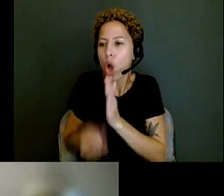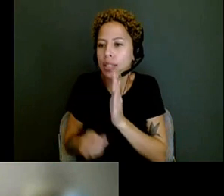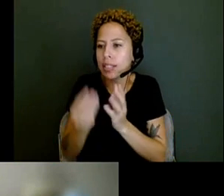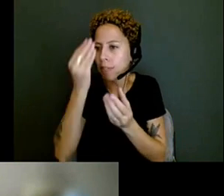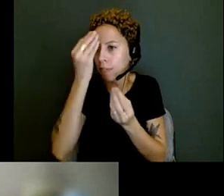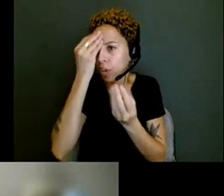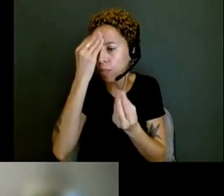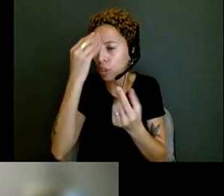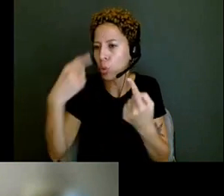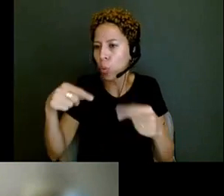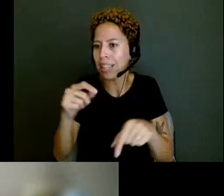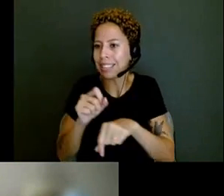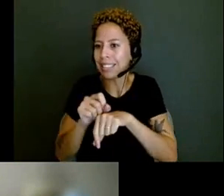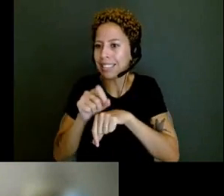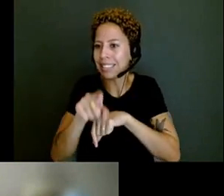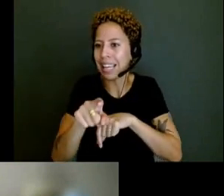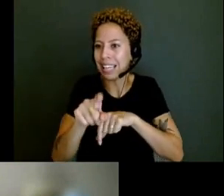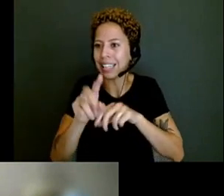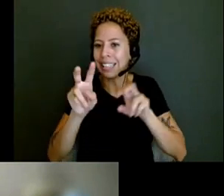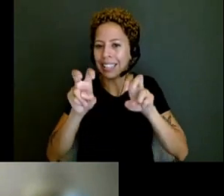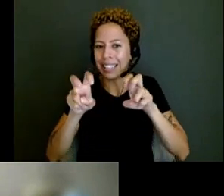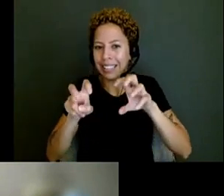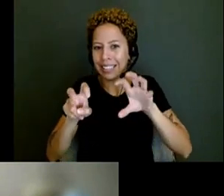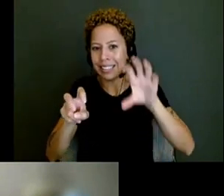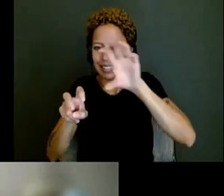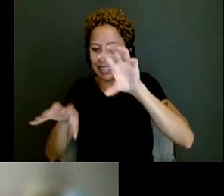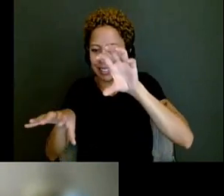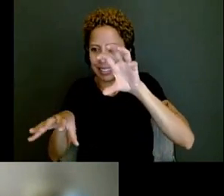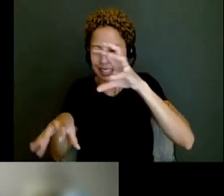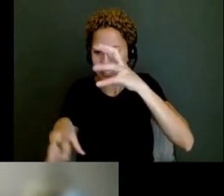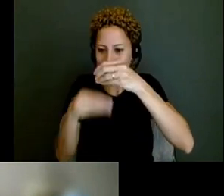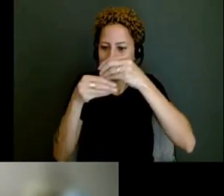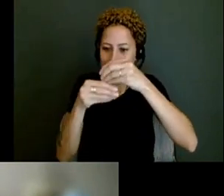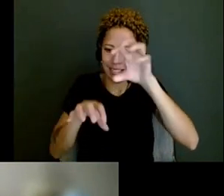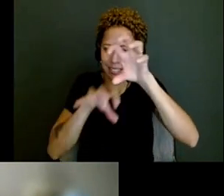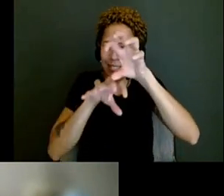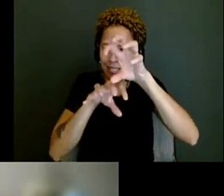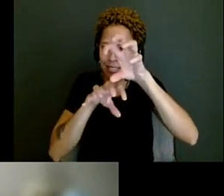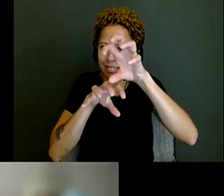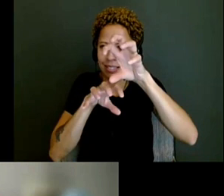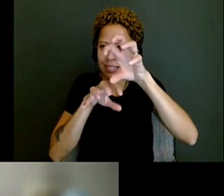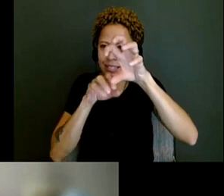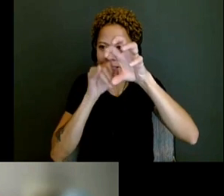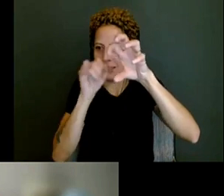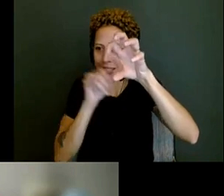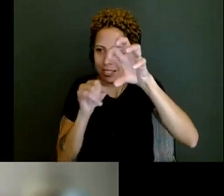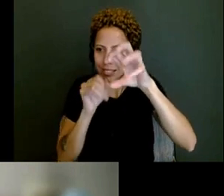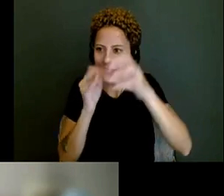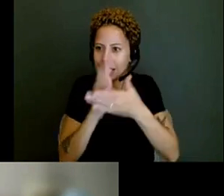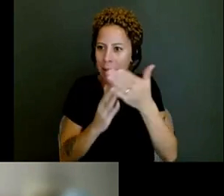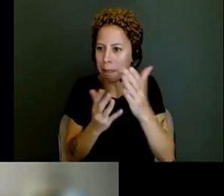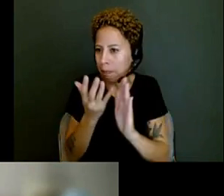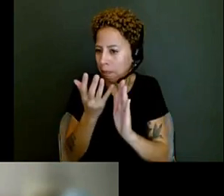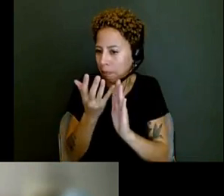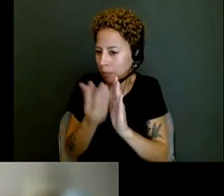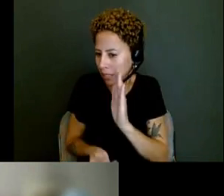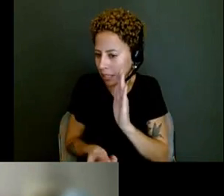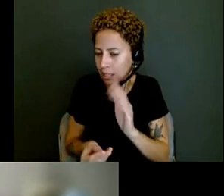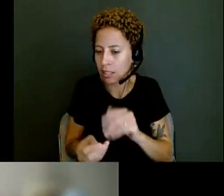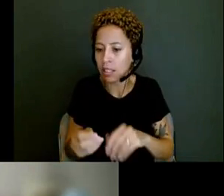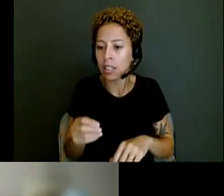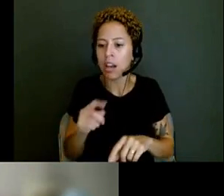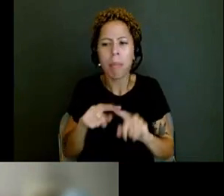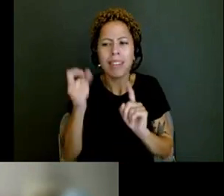we're tying extra text messages together and we need a little space to do so. But what it really means here is you can send longer messages